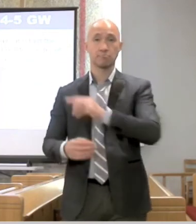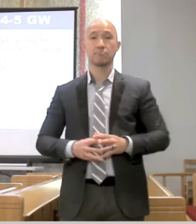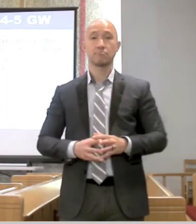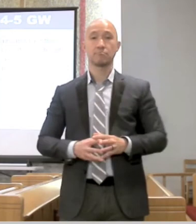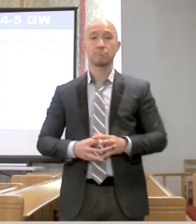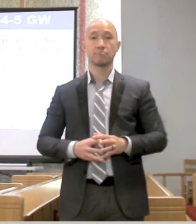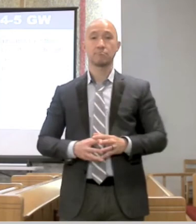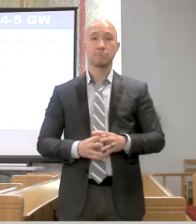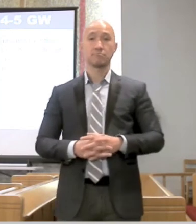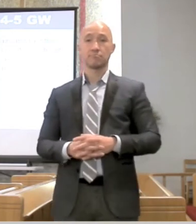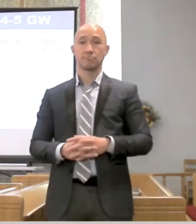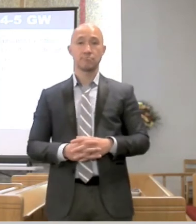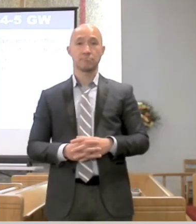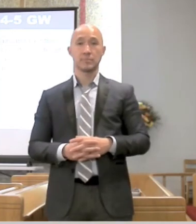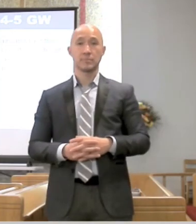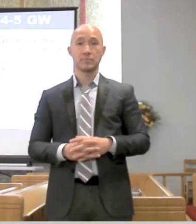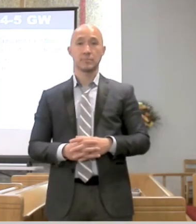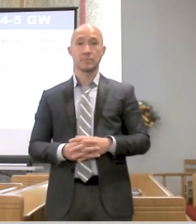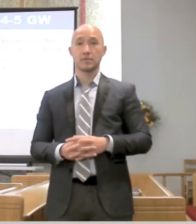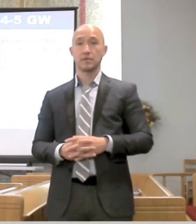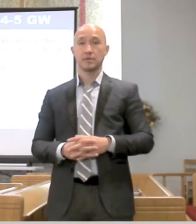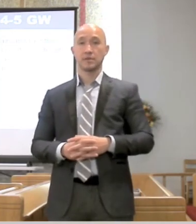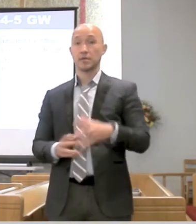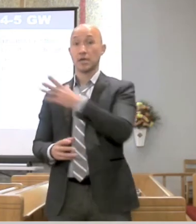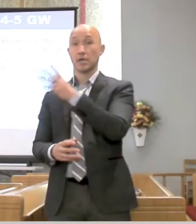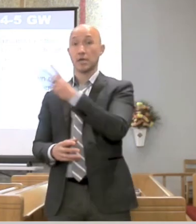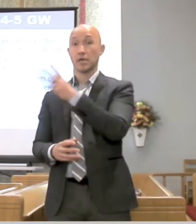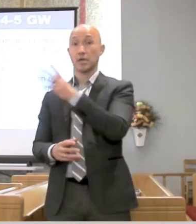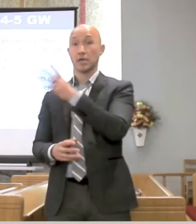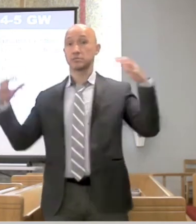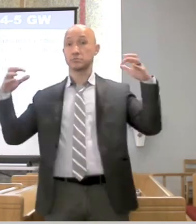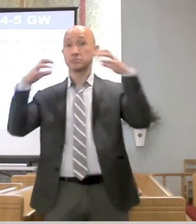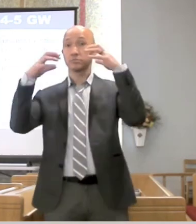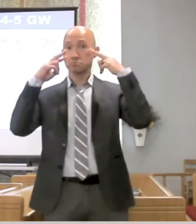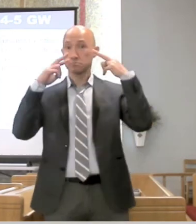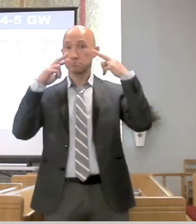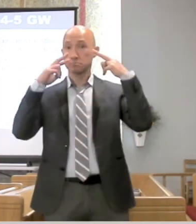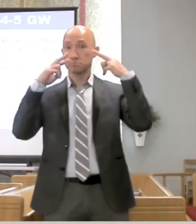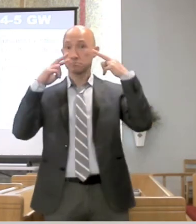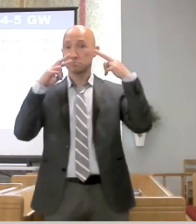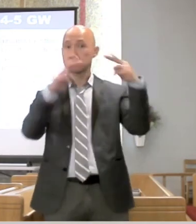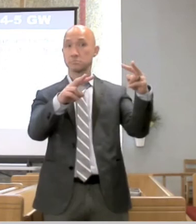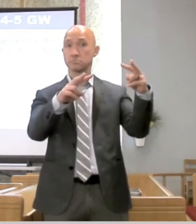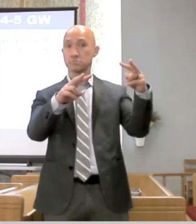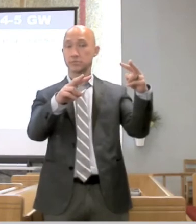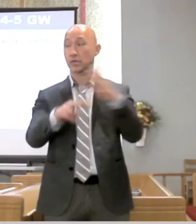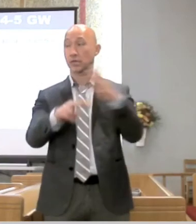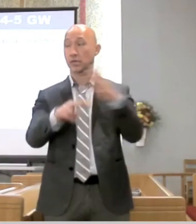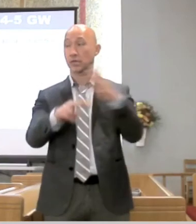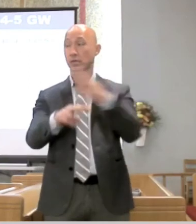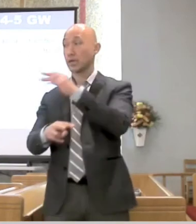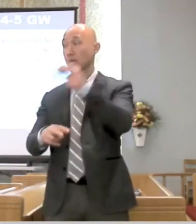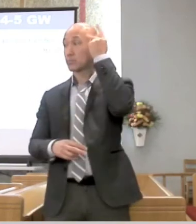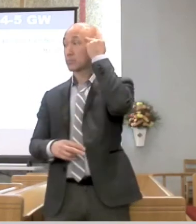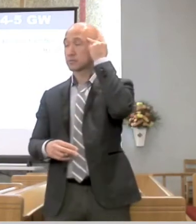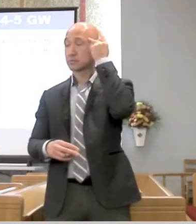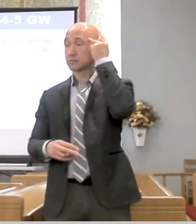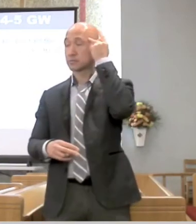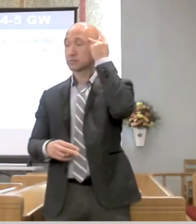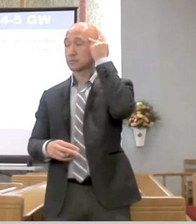man. And he presents the king, the man, before them. What is he trying to say?